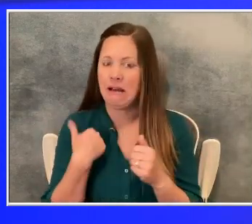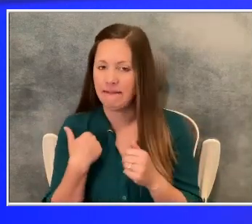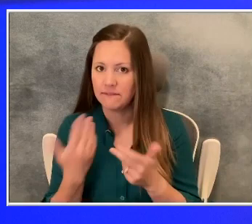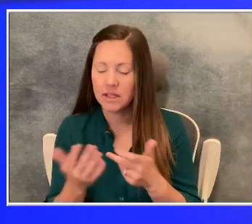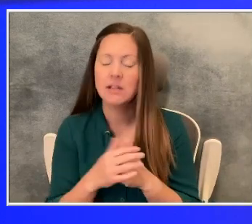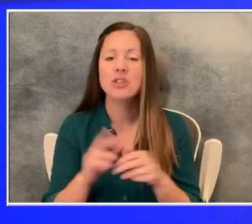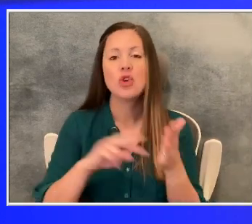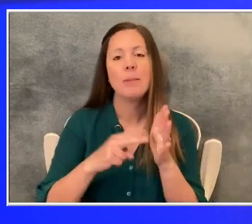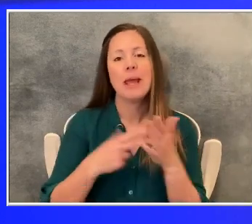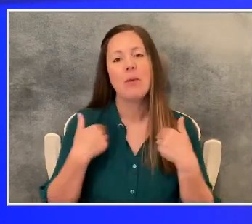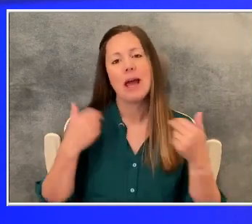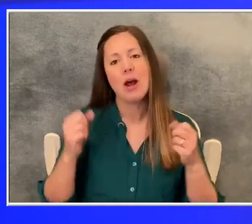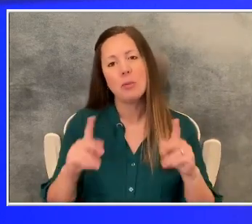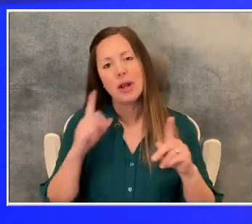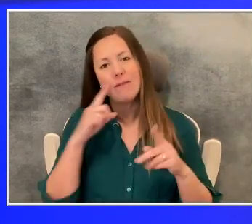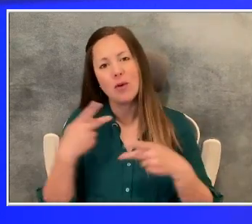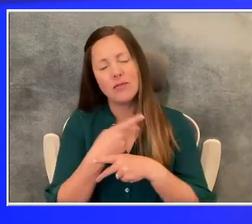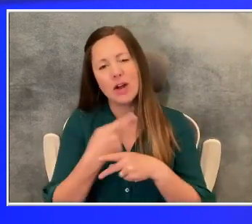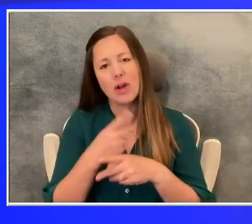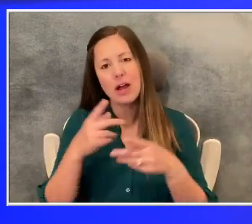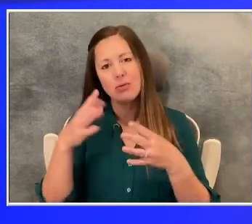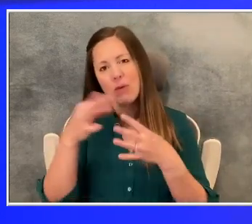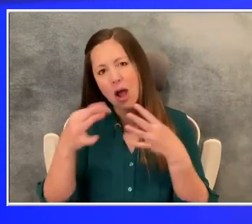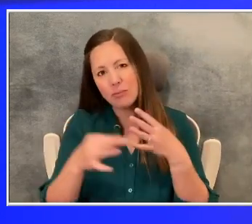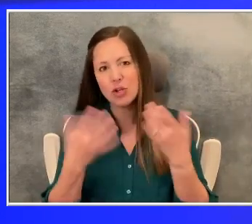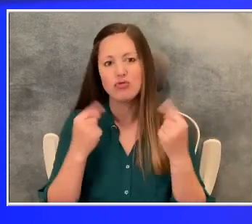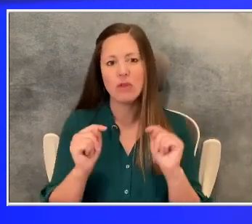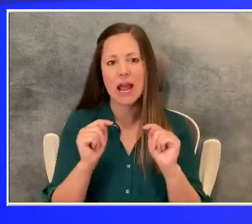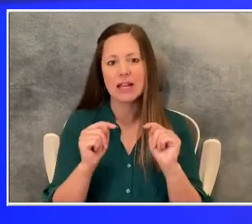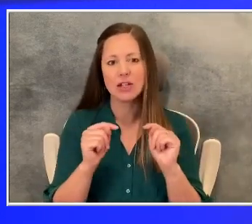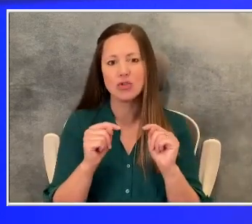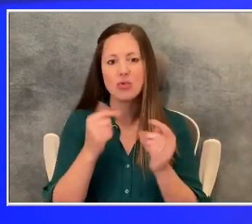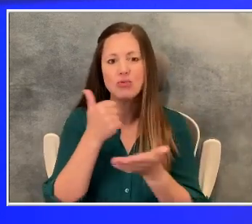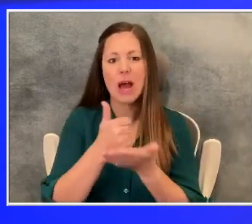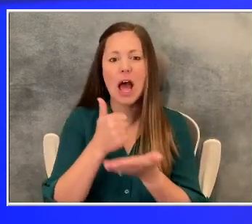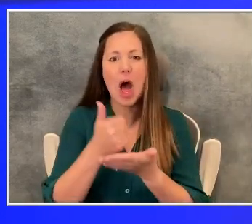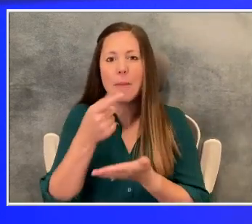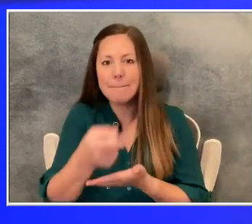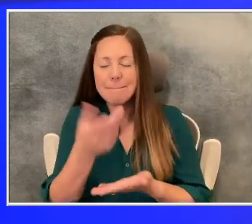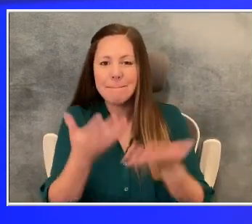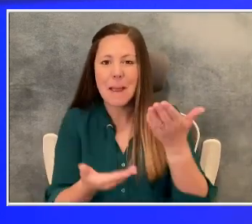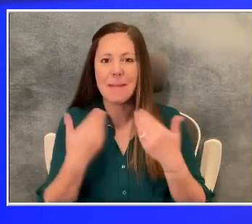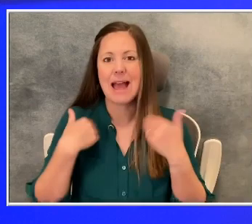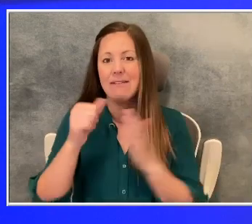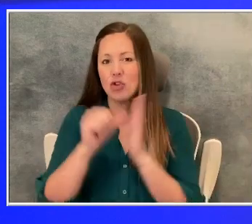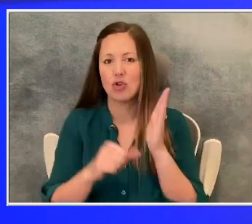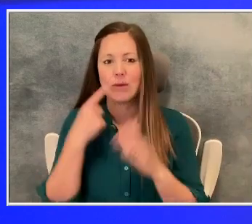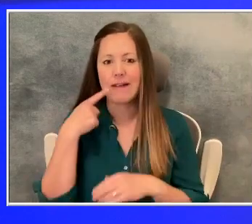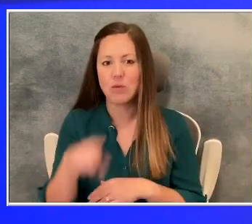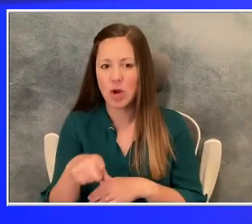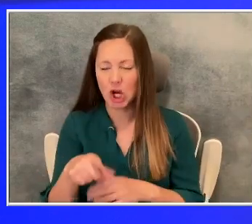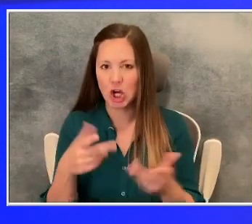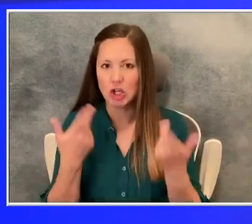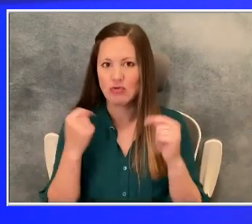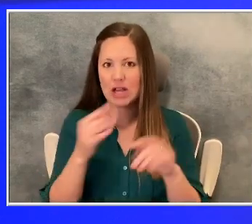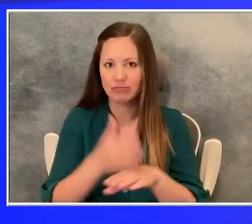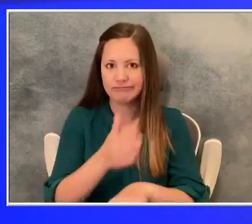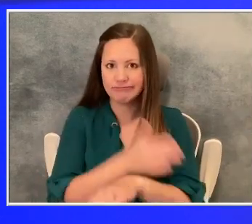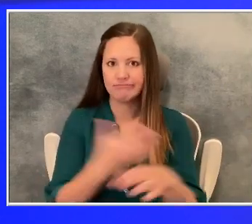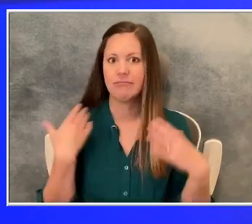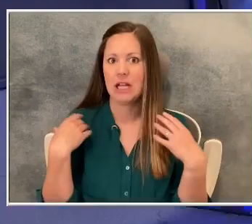looking at options to optimize her medically before considering surgical intervention, and we talked about